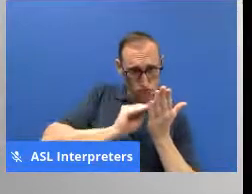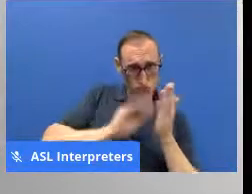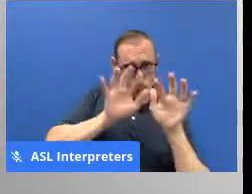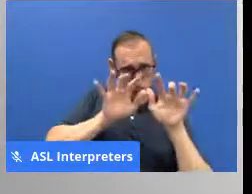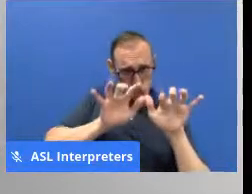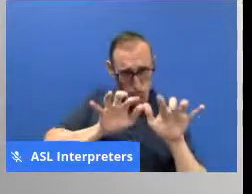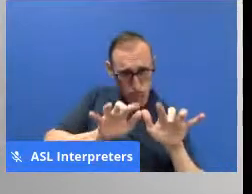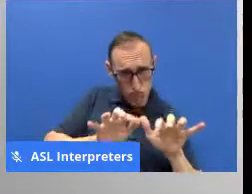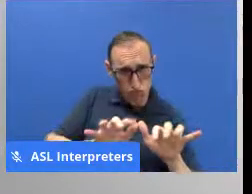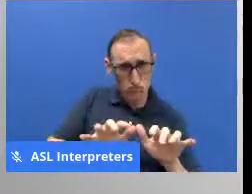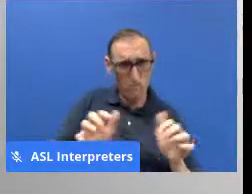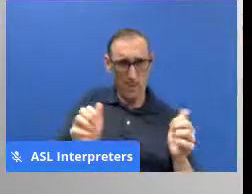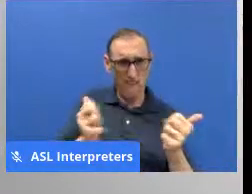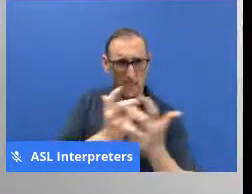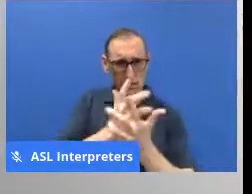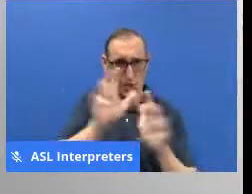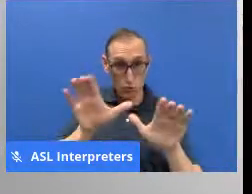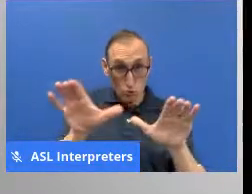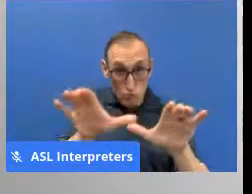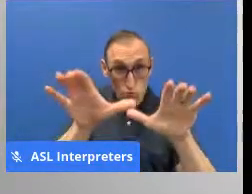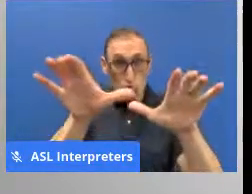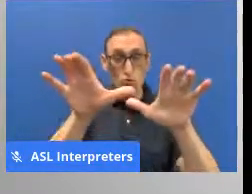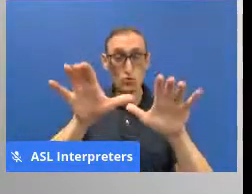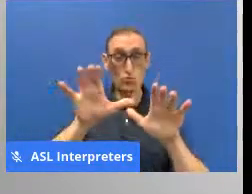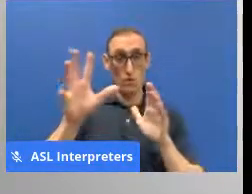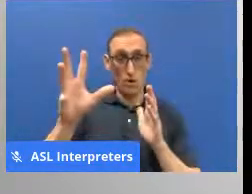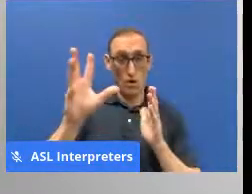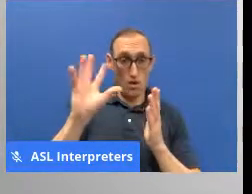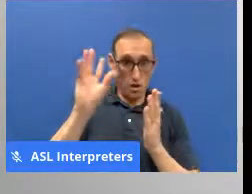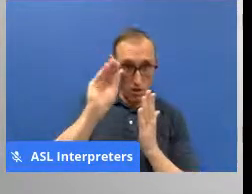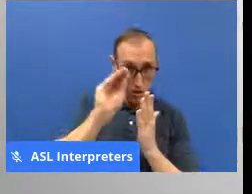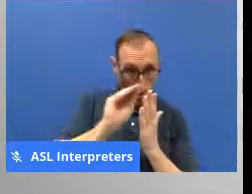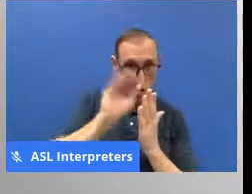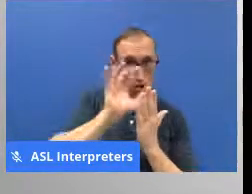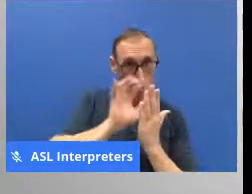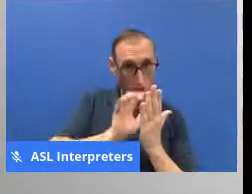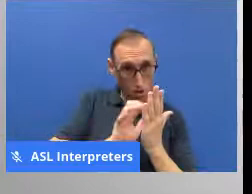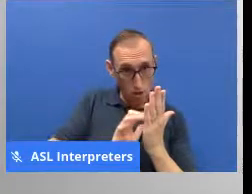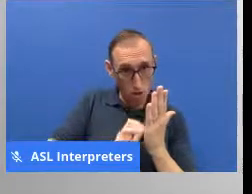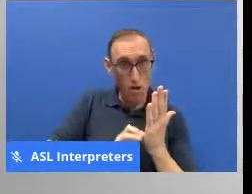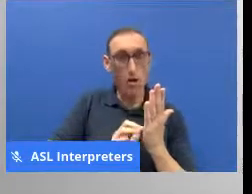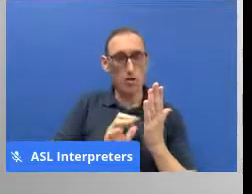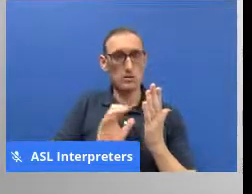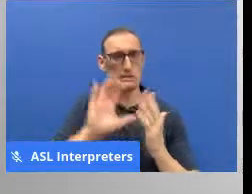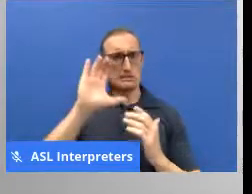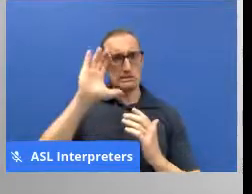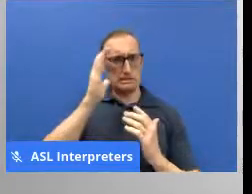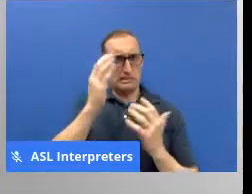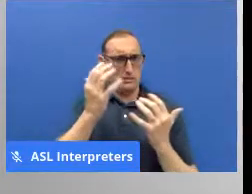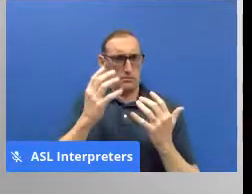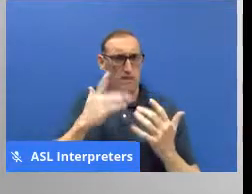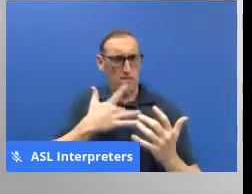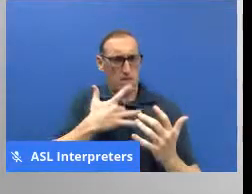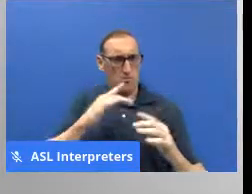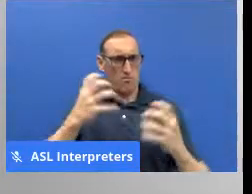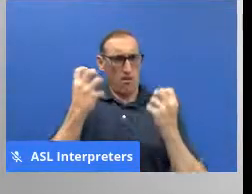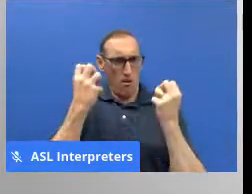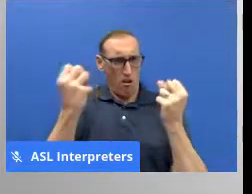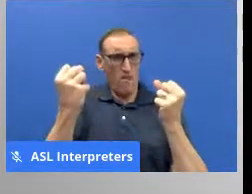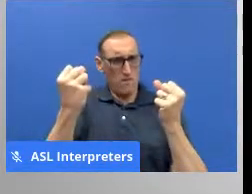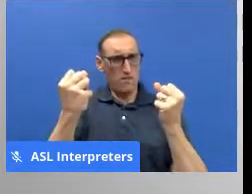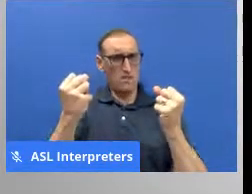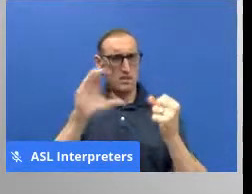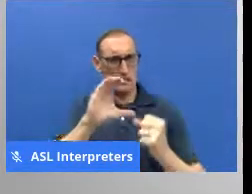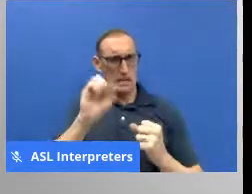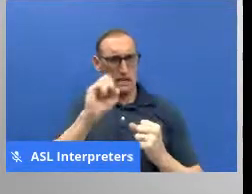reflecting on that. I think that CCSD and the board is in a very good place. And I hope that the